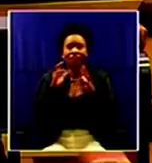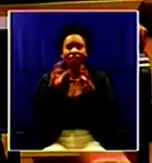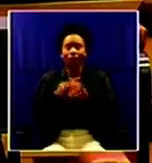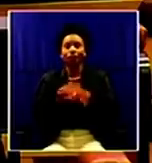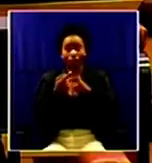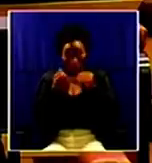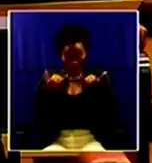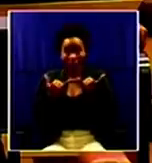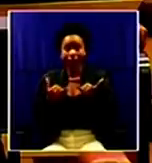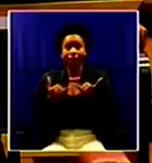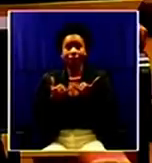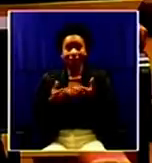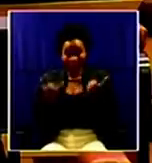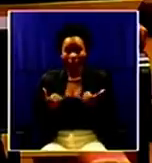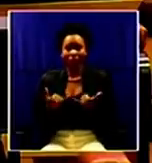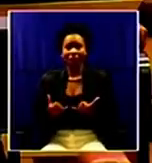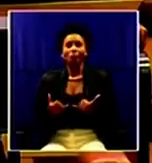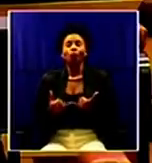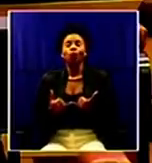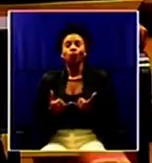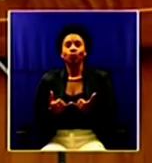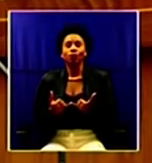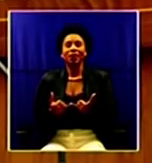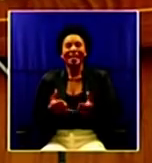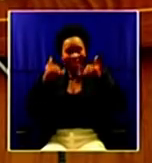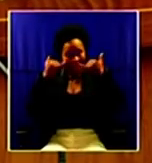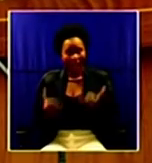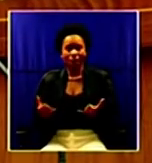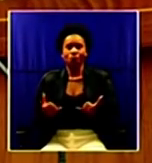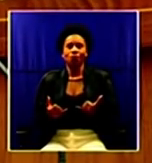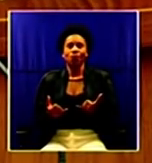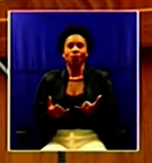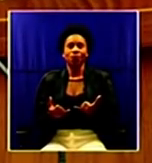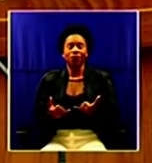from today, with the immediate effect. With immediate effect.